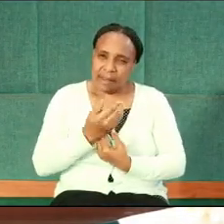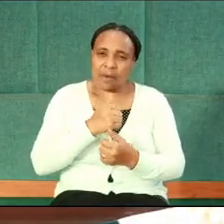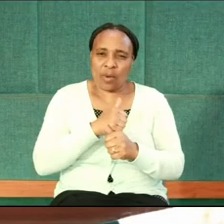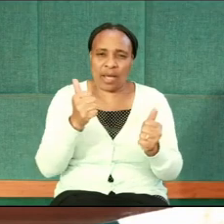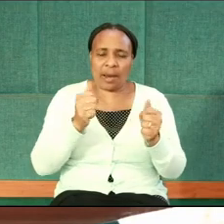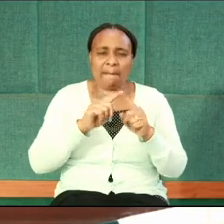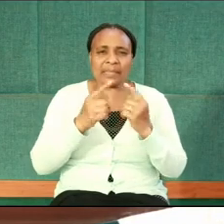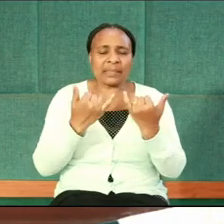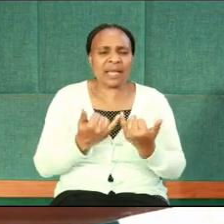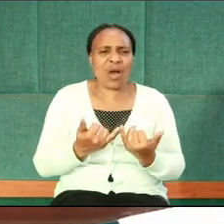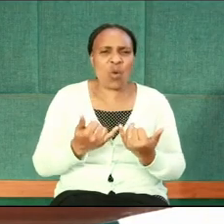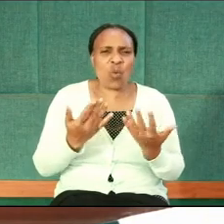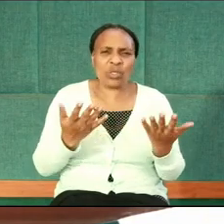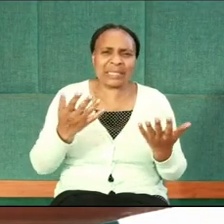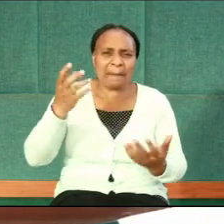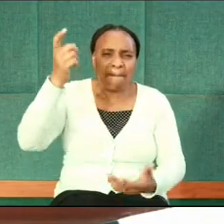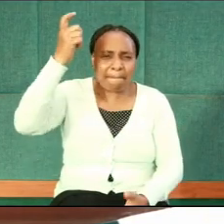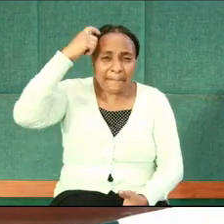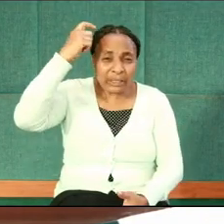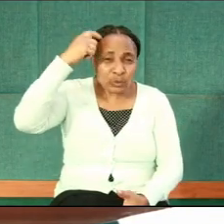about psychological trauma.